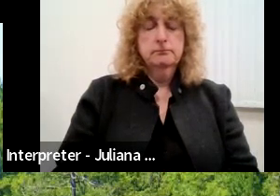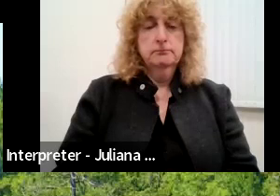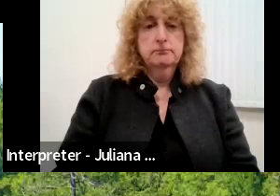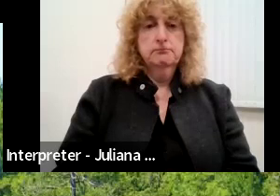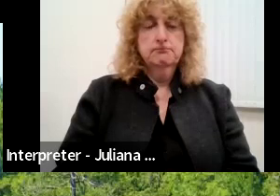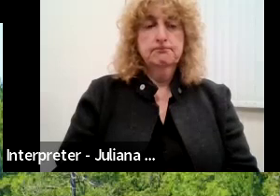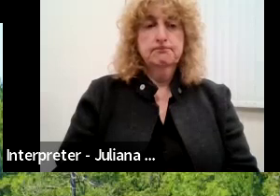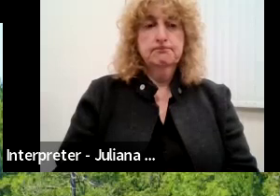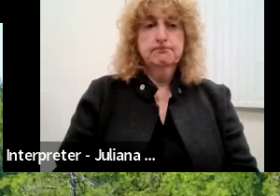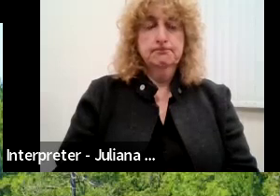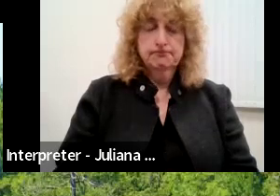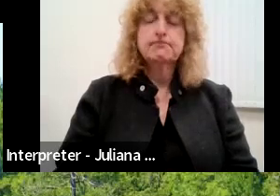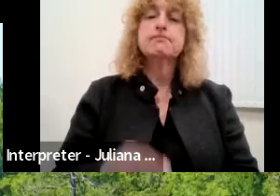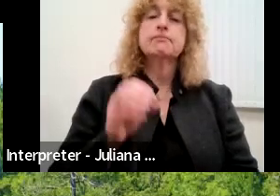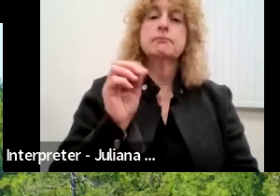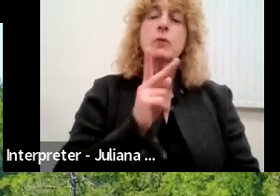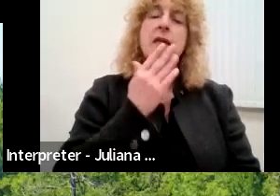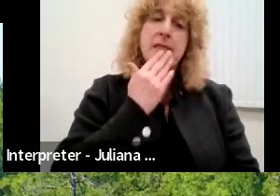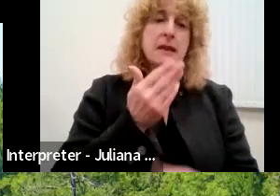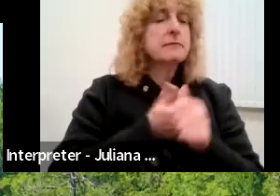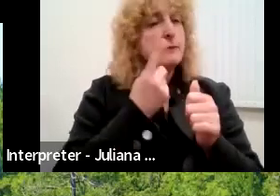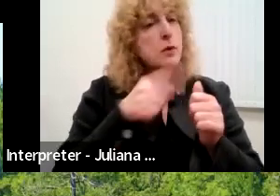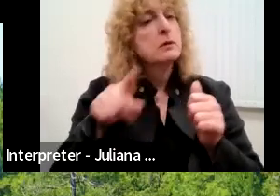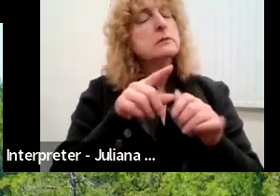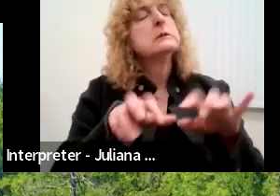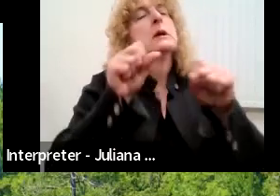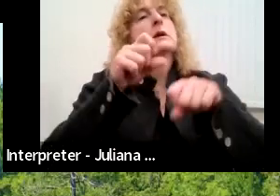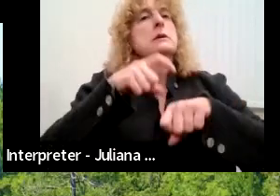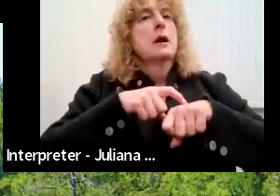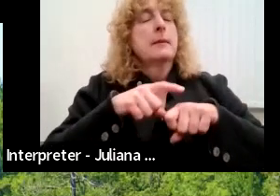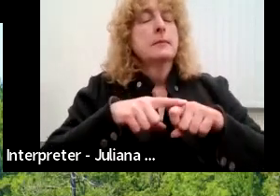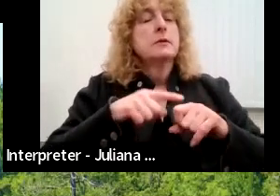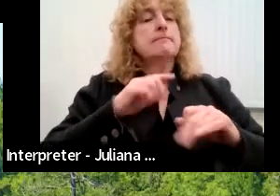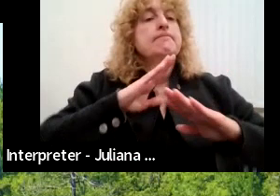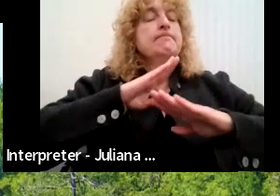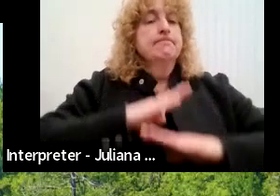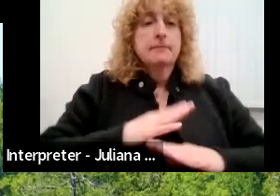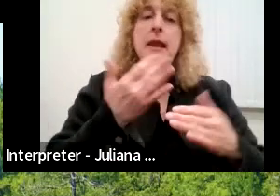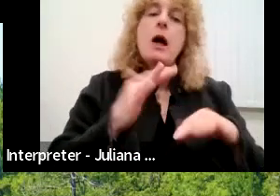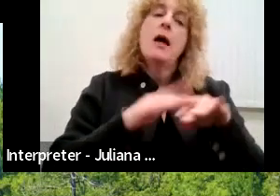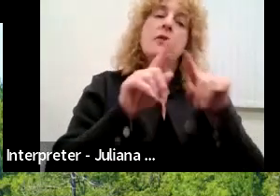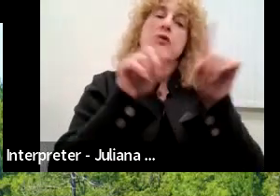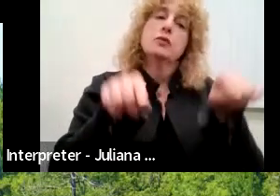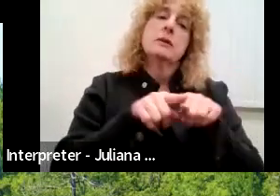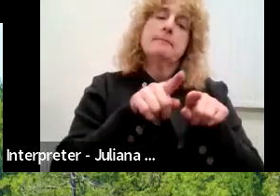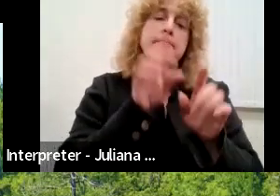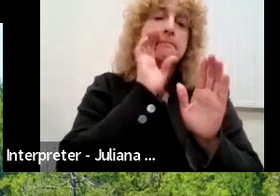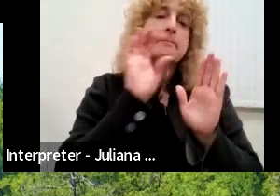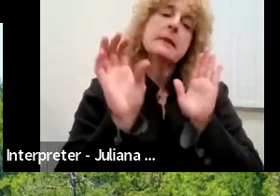Okay. Thanks everyone for taking the time. And on the screen is an image